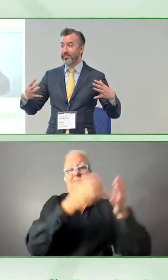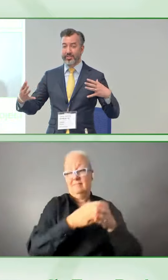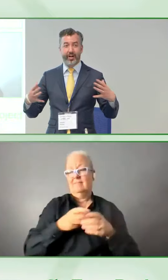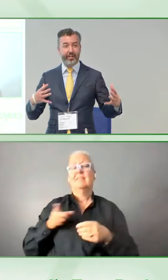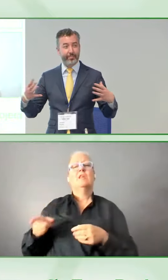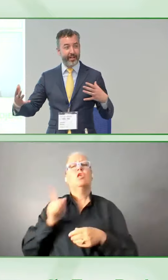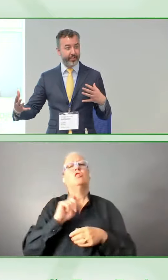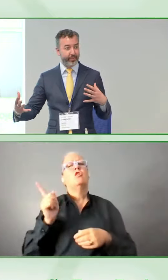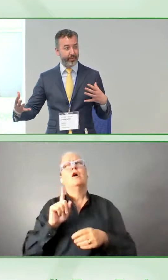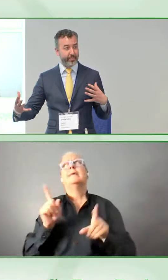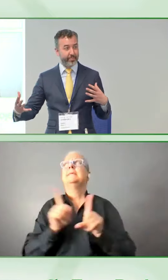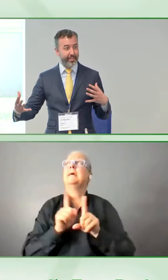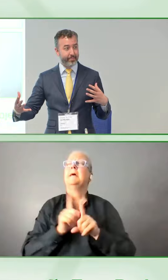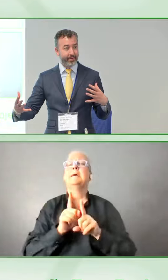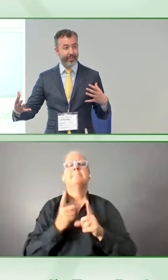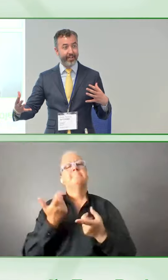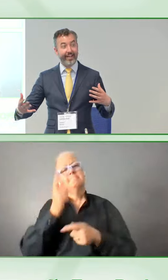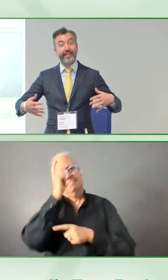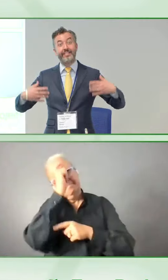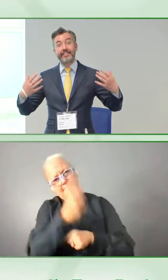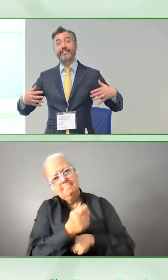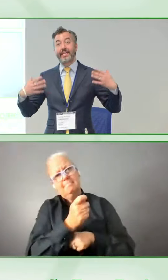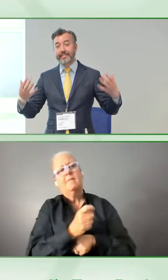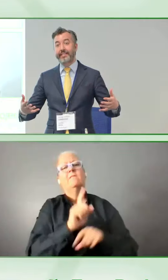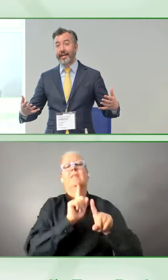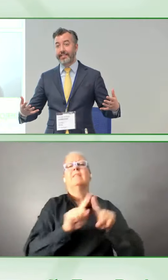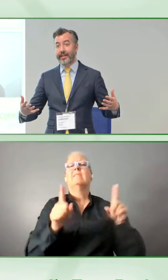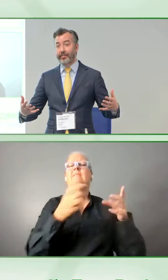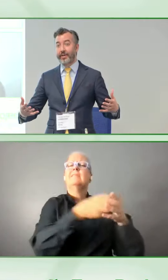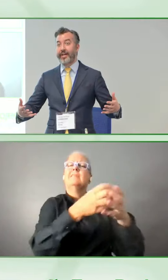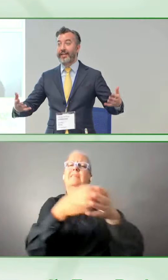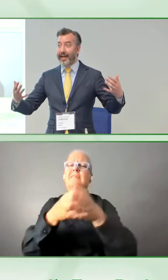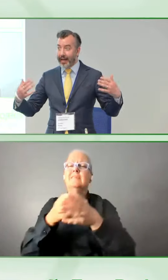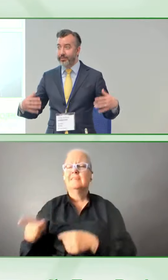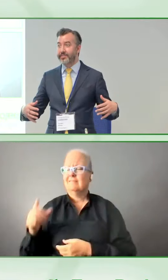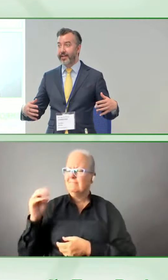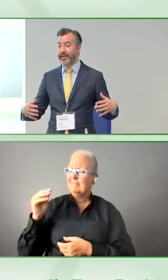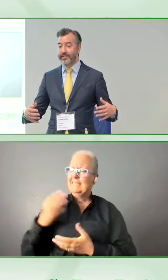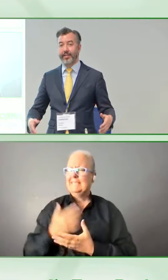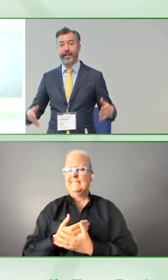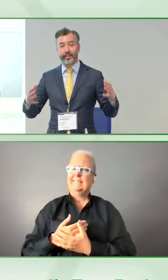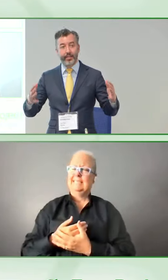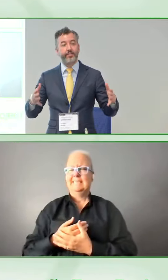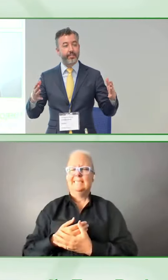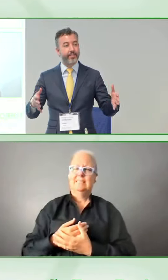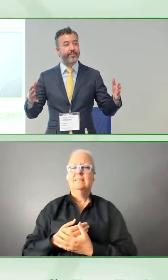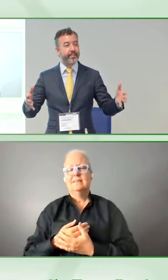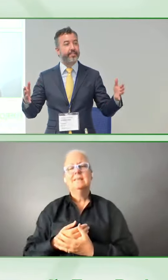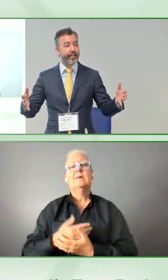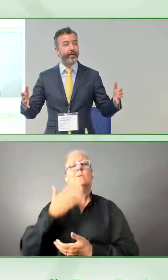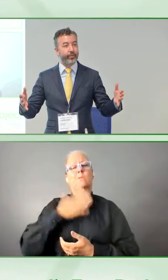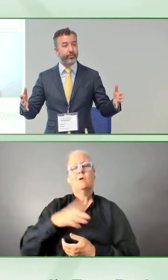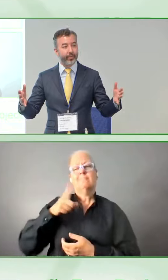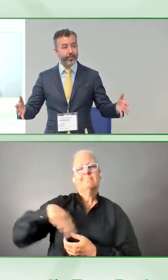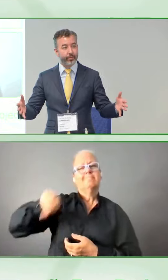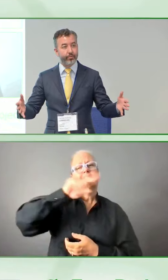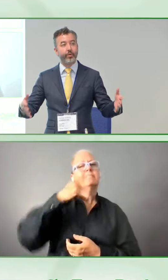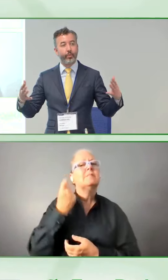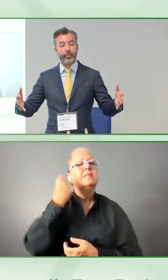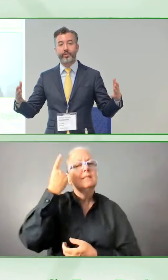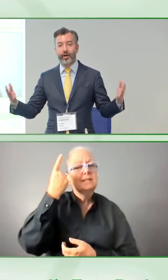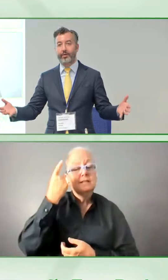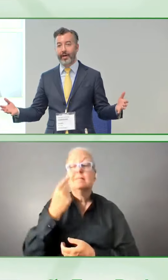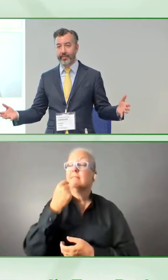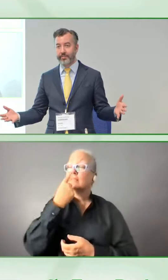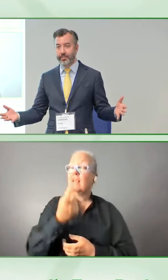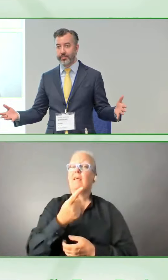language for talking about different groups of people. And just sensitizing everybody at the outset and saying, this is the language we use